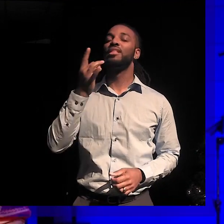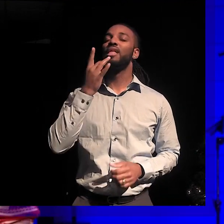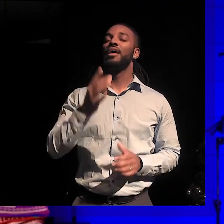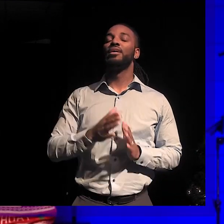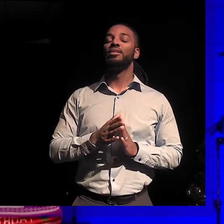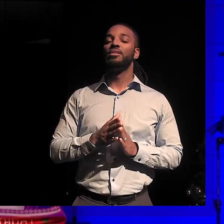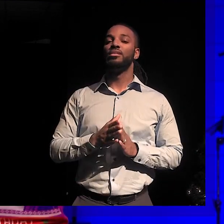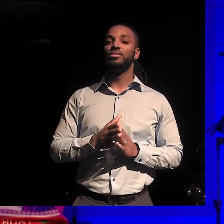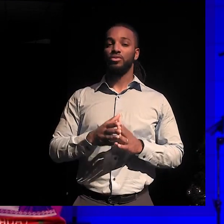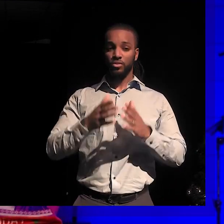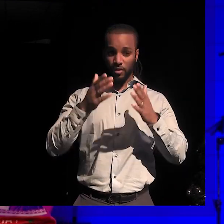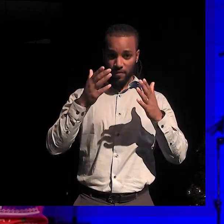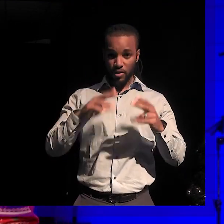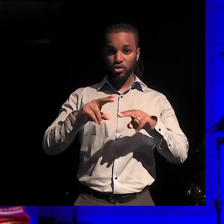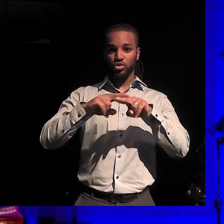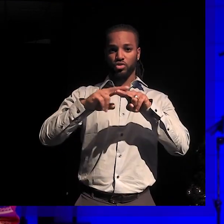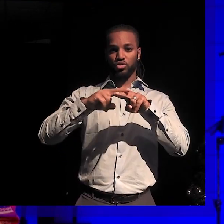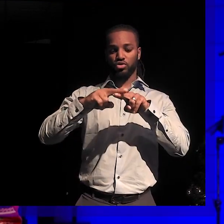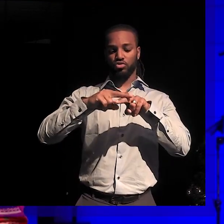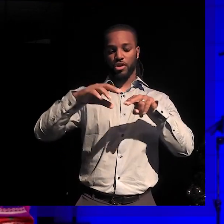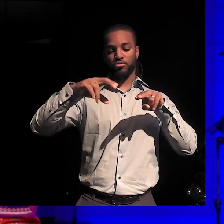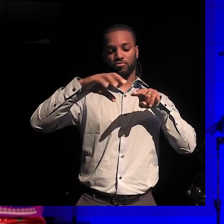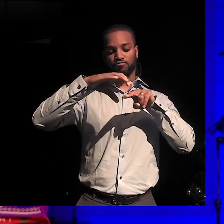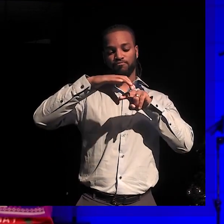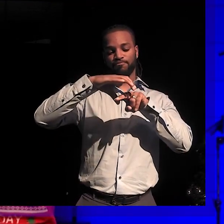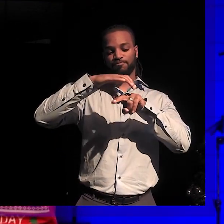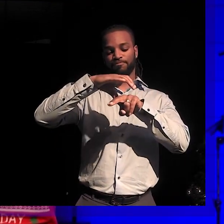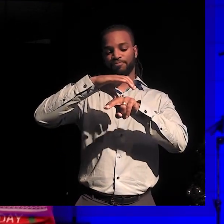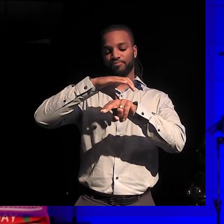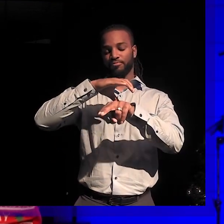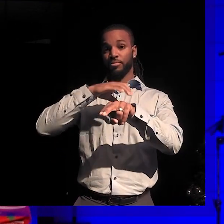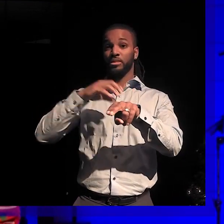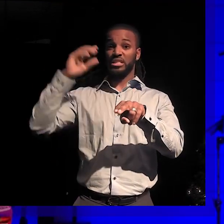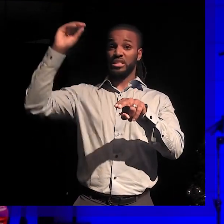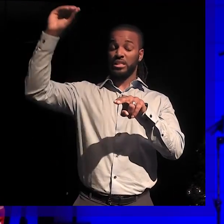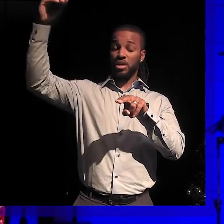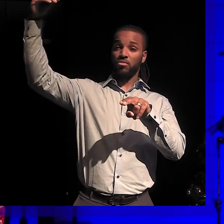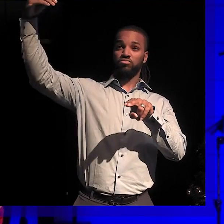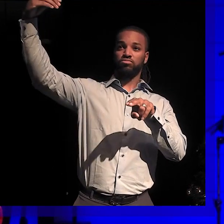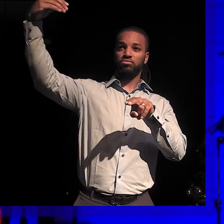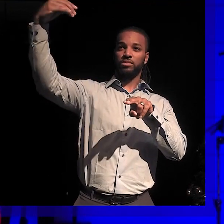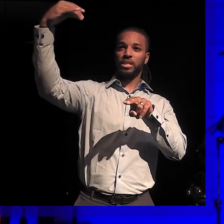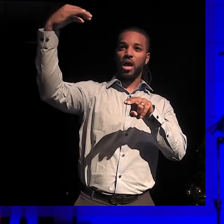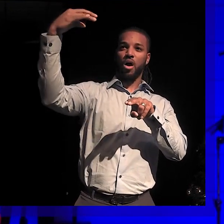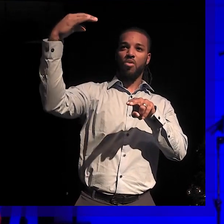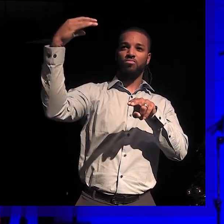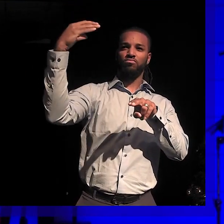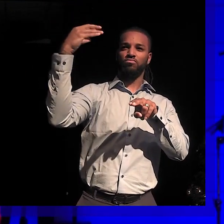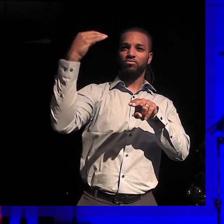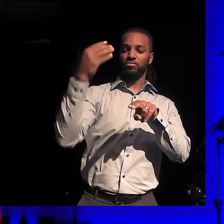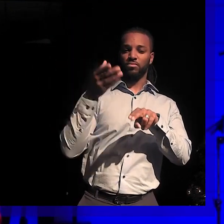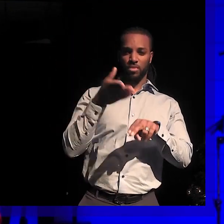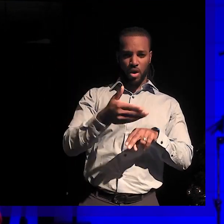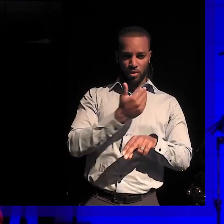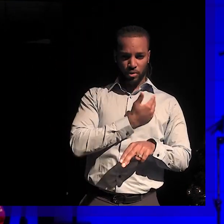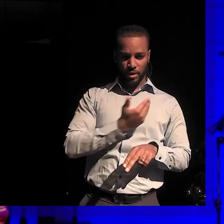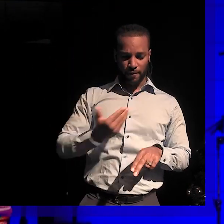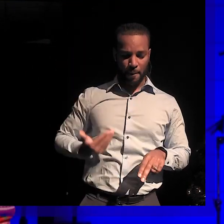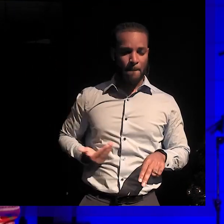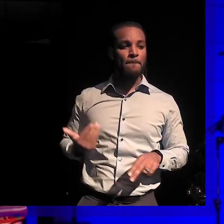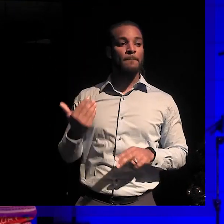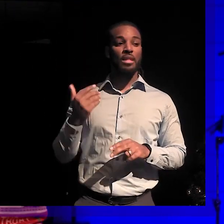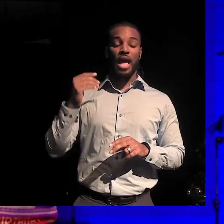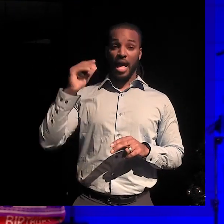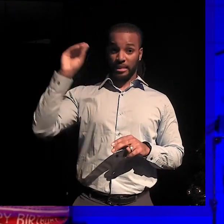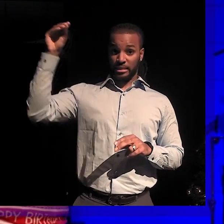And we came out of a tunnel, 5:36 in the morning, and the sun was peeking over the mountains there in Yugoslavia. And